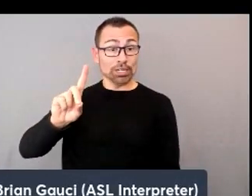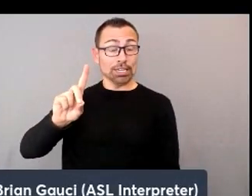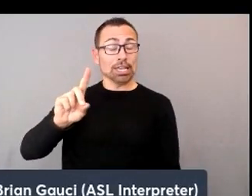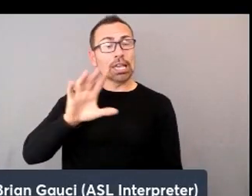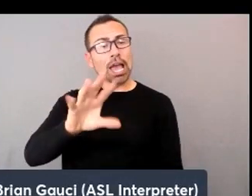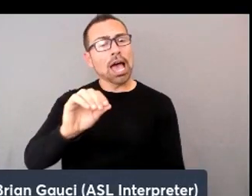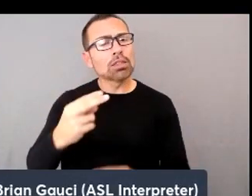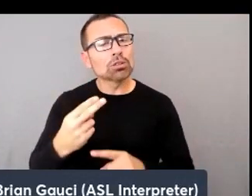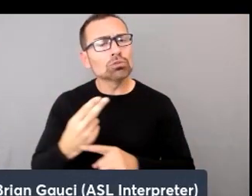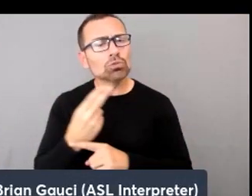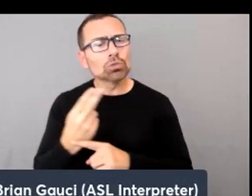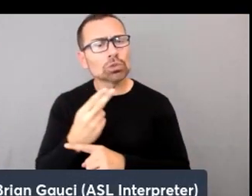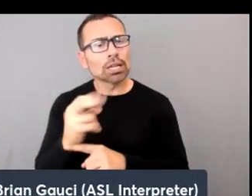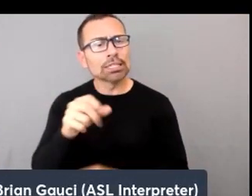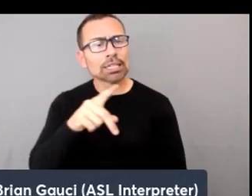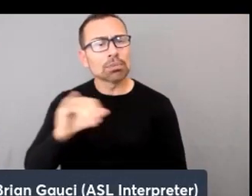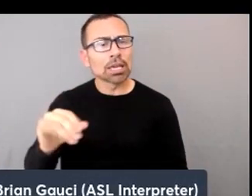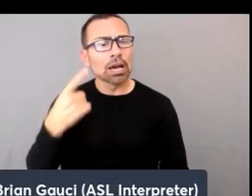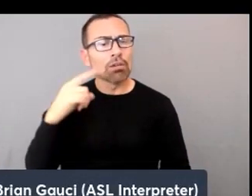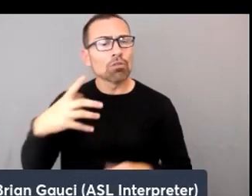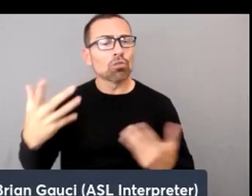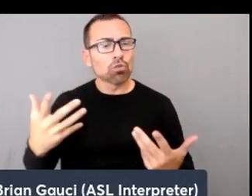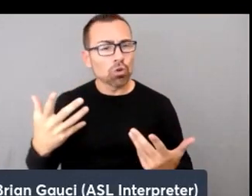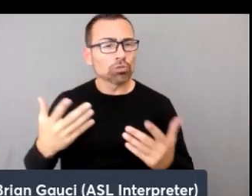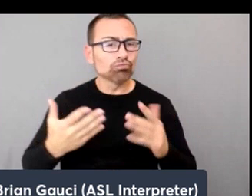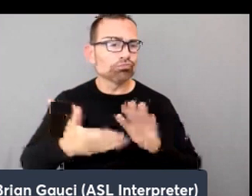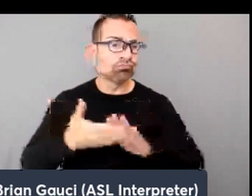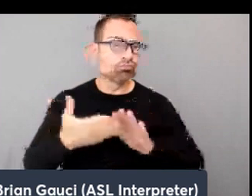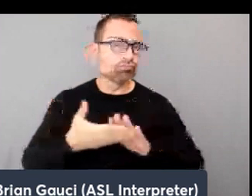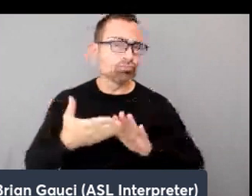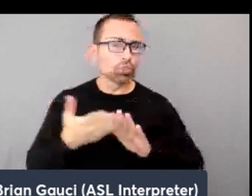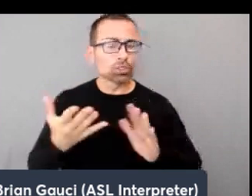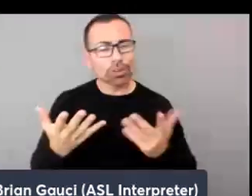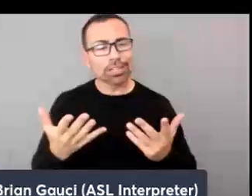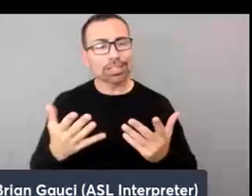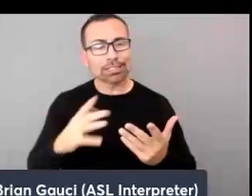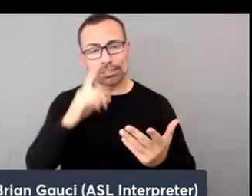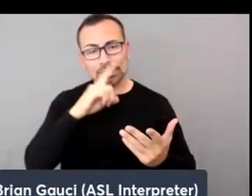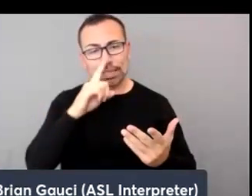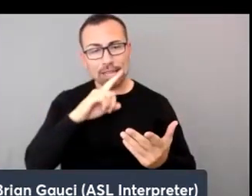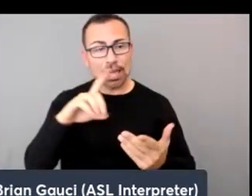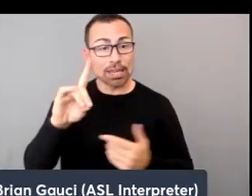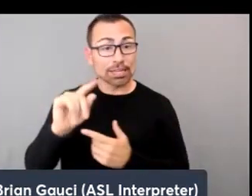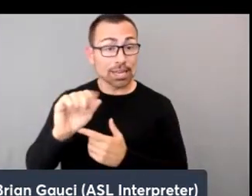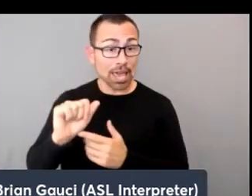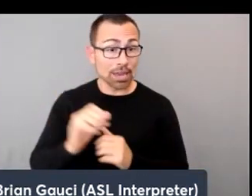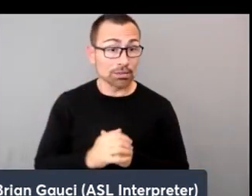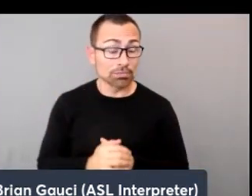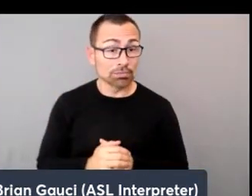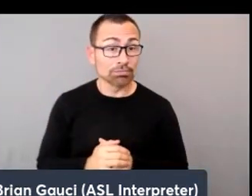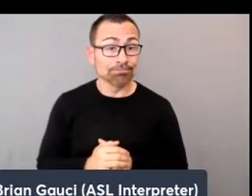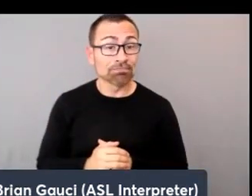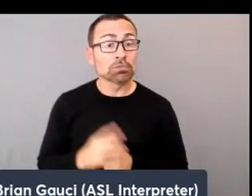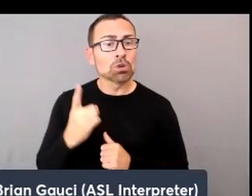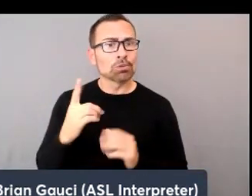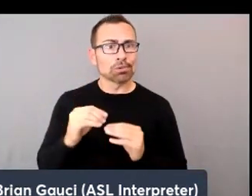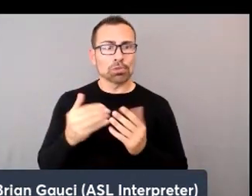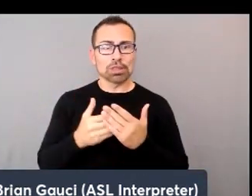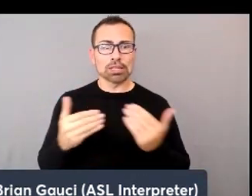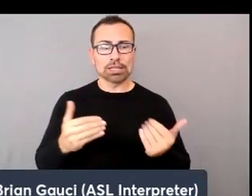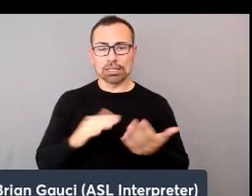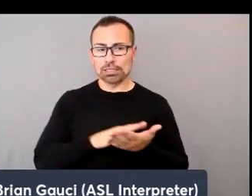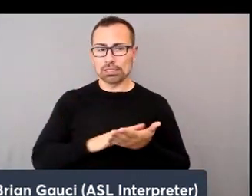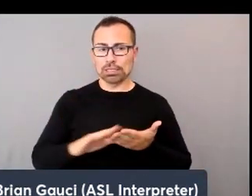API to generate synthetic data. And another thing that's really nice is